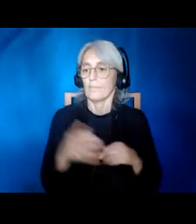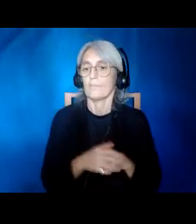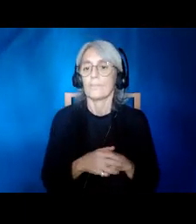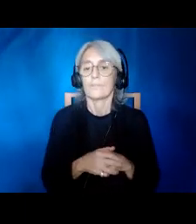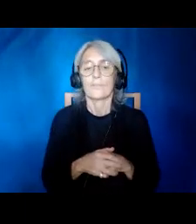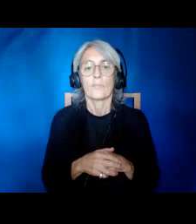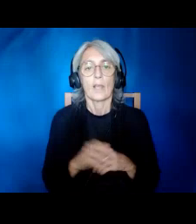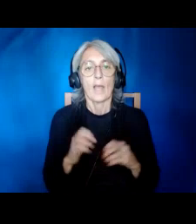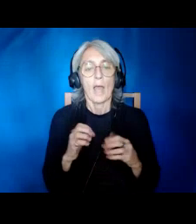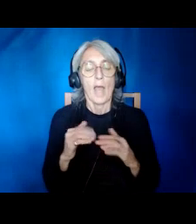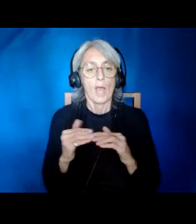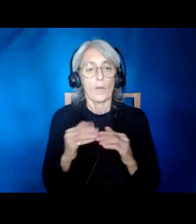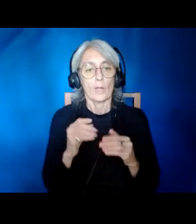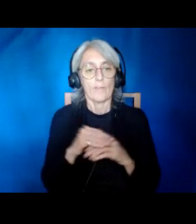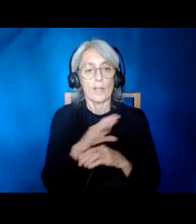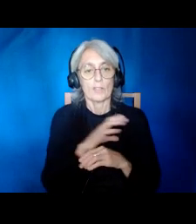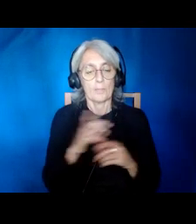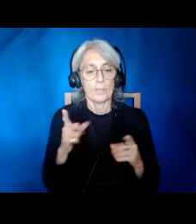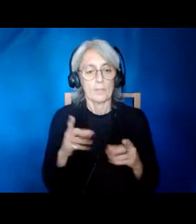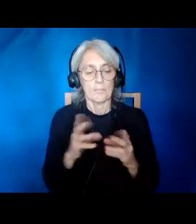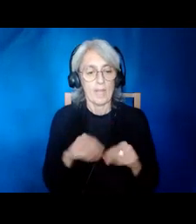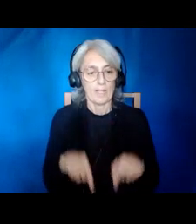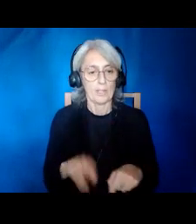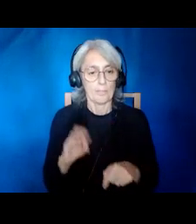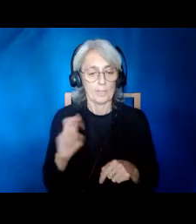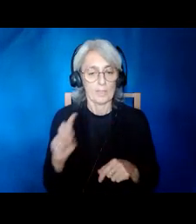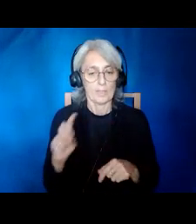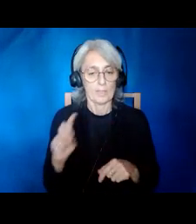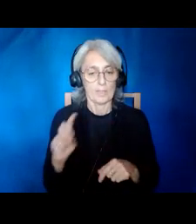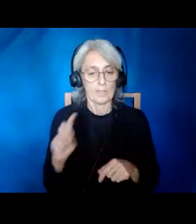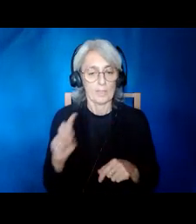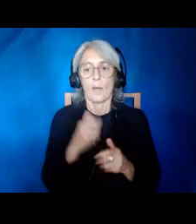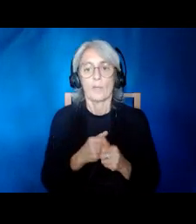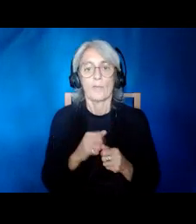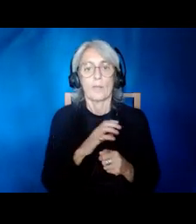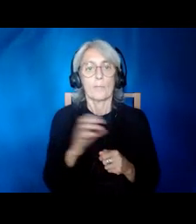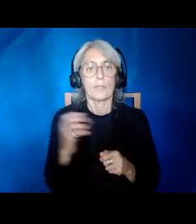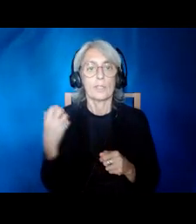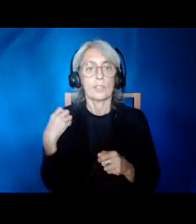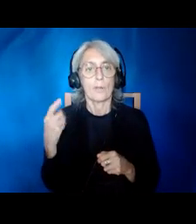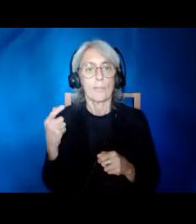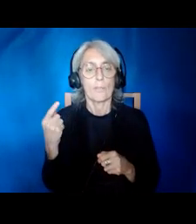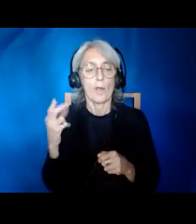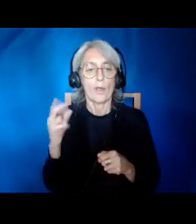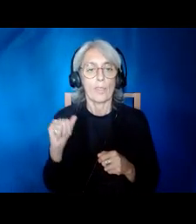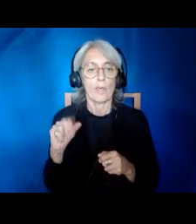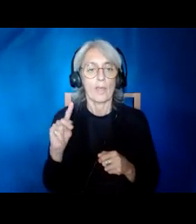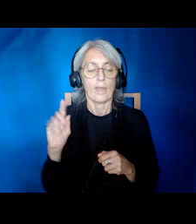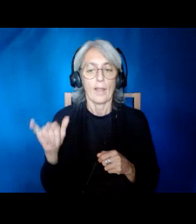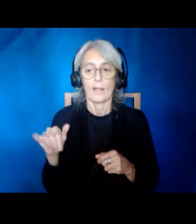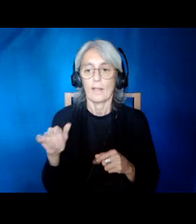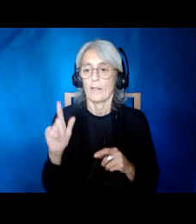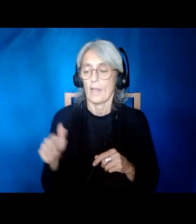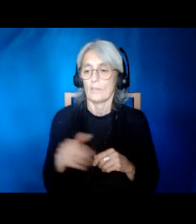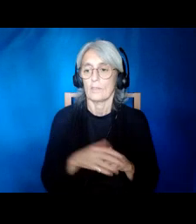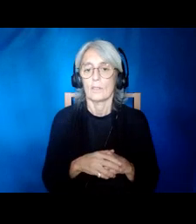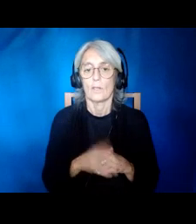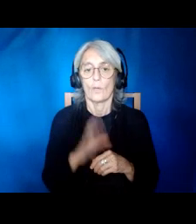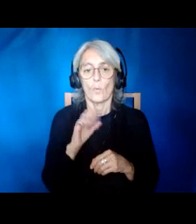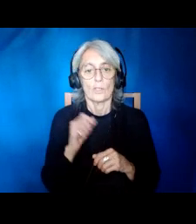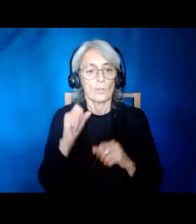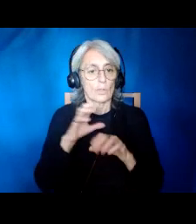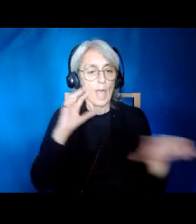Committee met here in Merced. We will hear updates from Committee Chair Martha Armas-Kelly later in the agenda. However, we wanted to amplify the